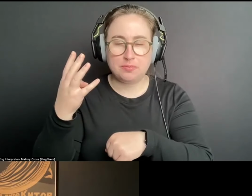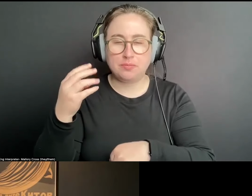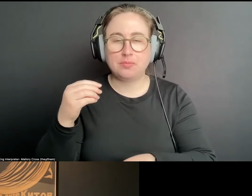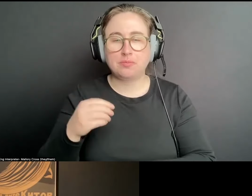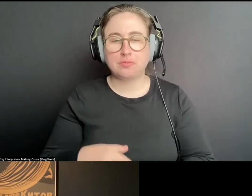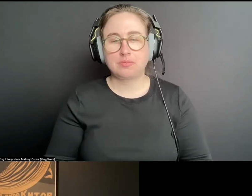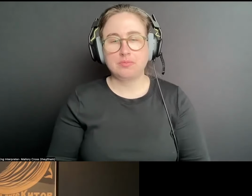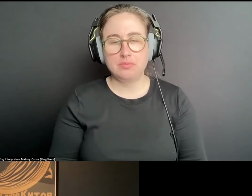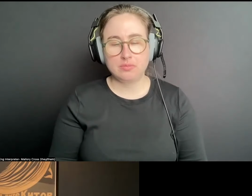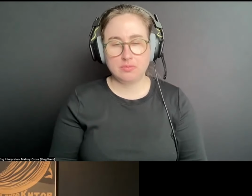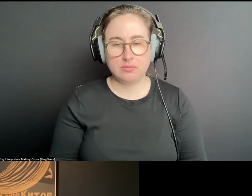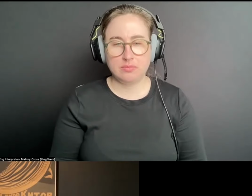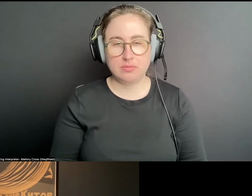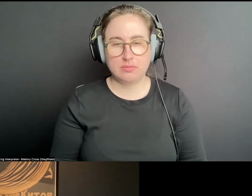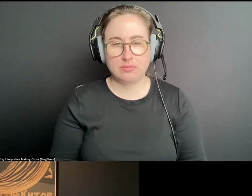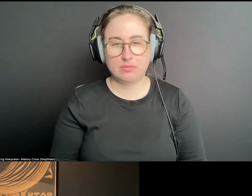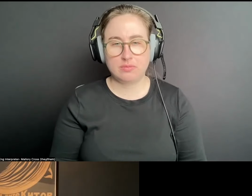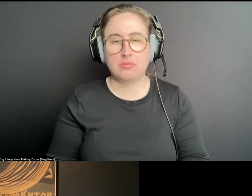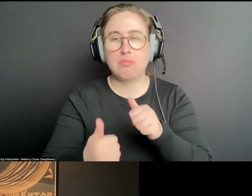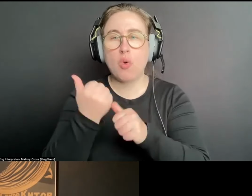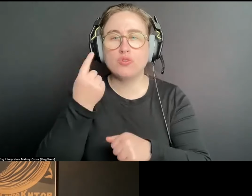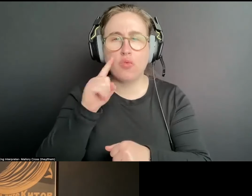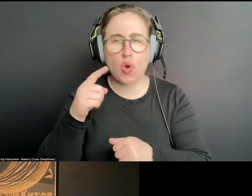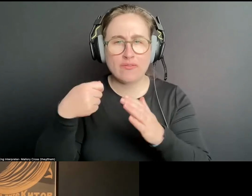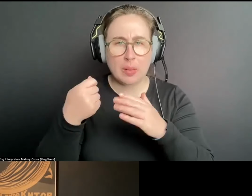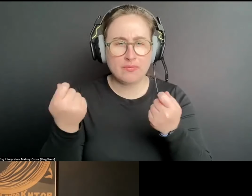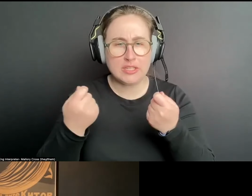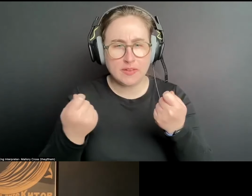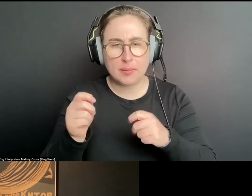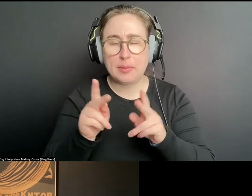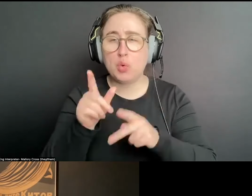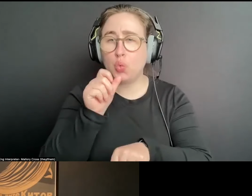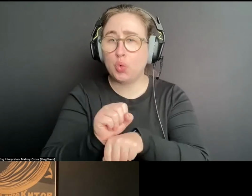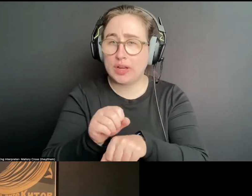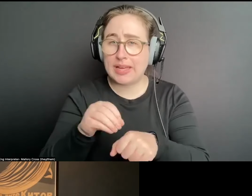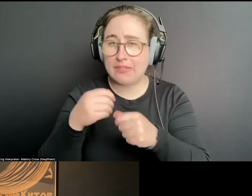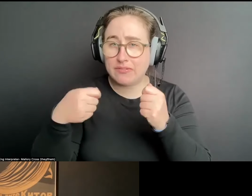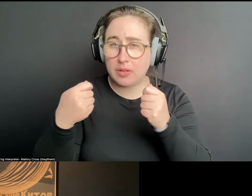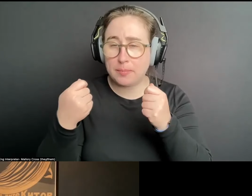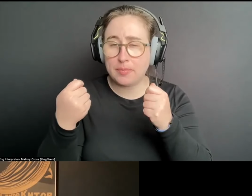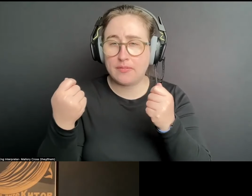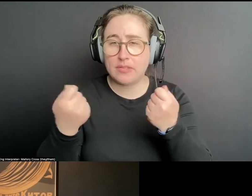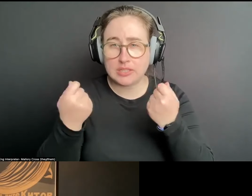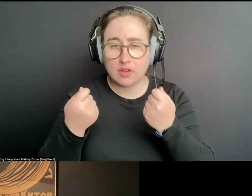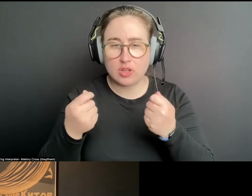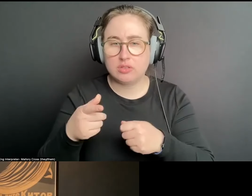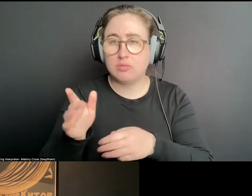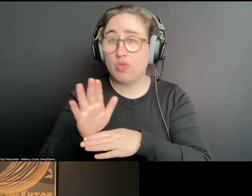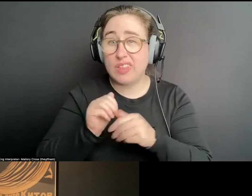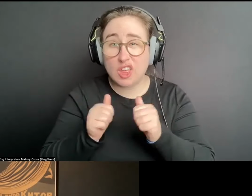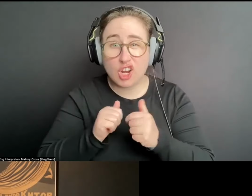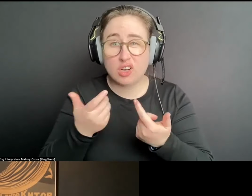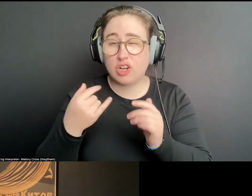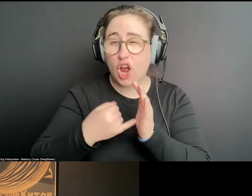It is primarily for film festivals, people who work in the film festival industry, movie theaters, you know,